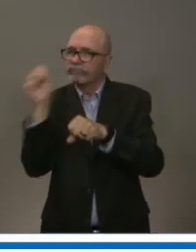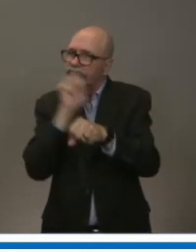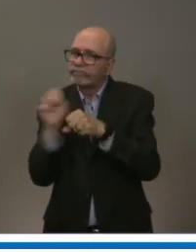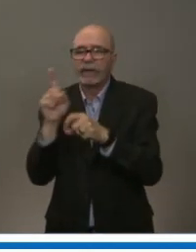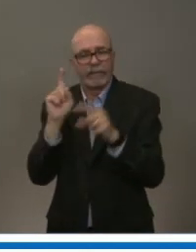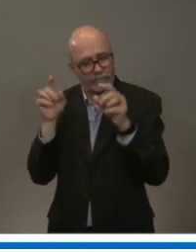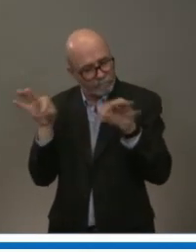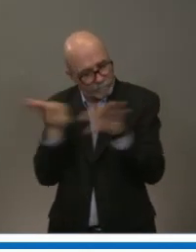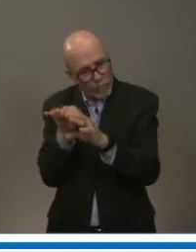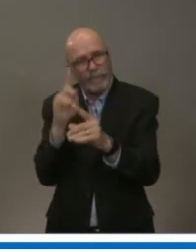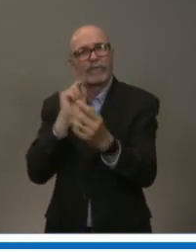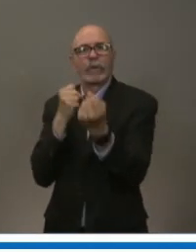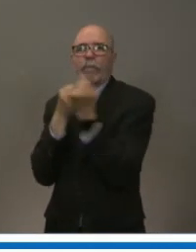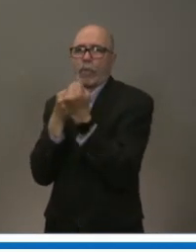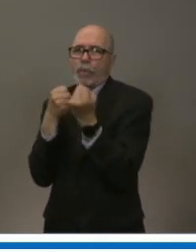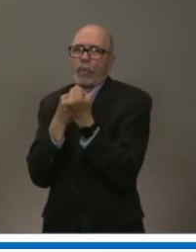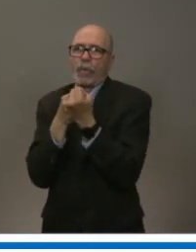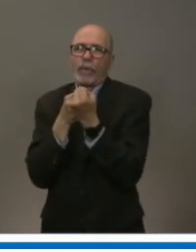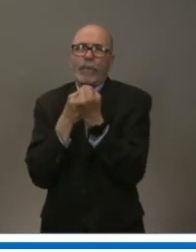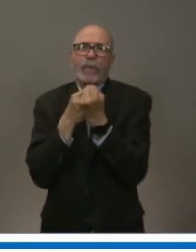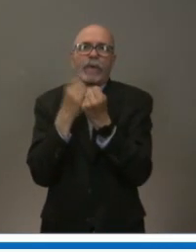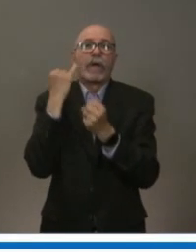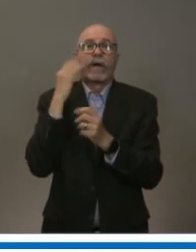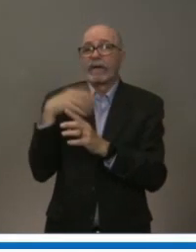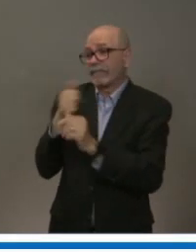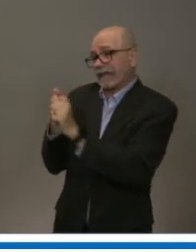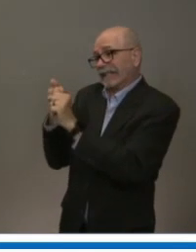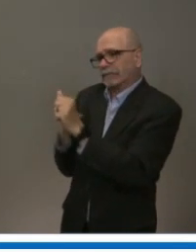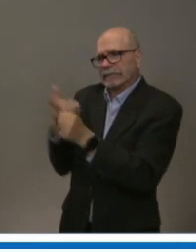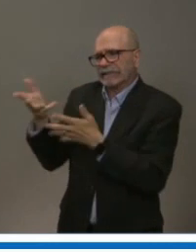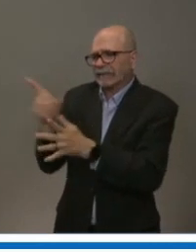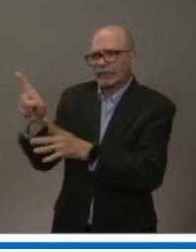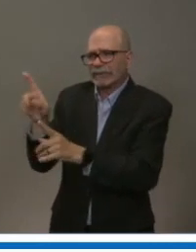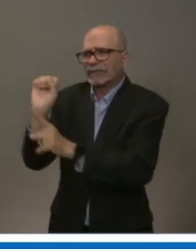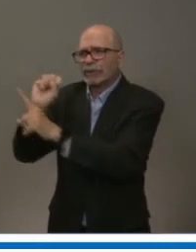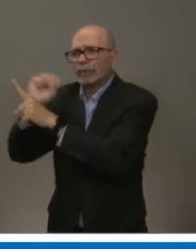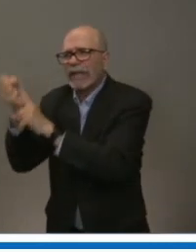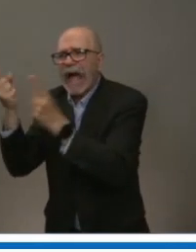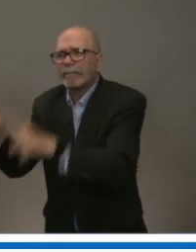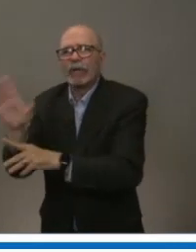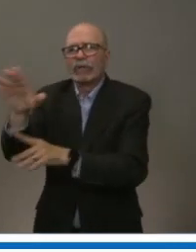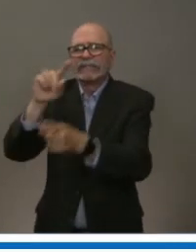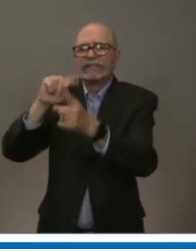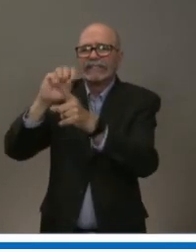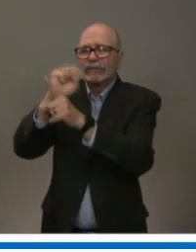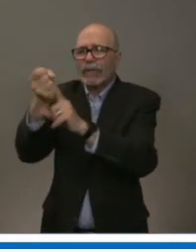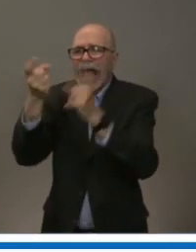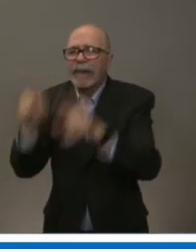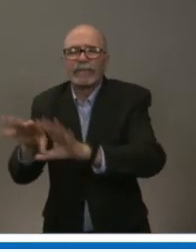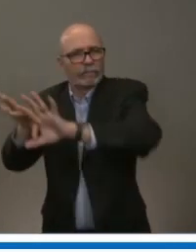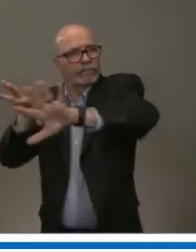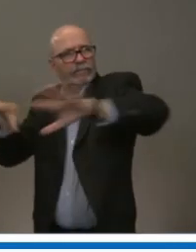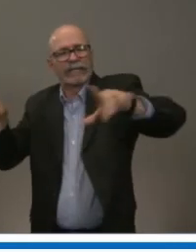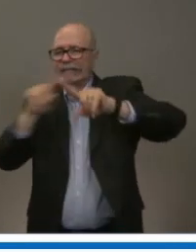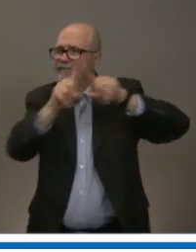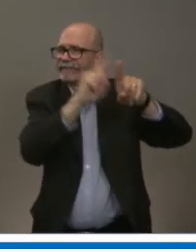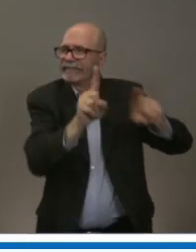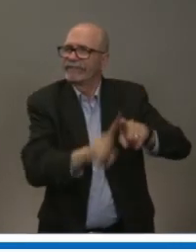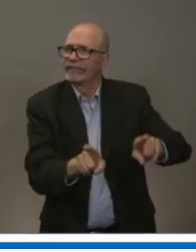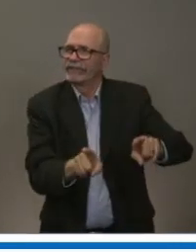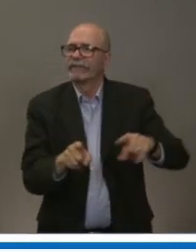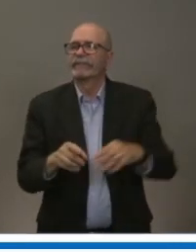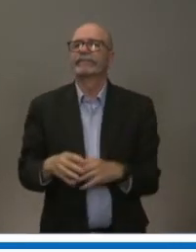on how we address those circumstances. Next, we'll go to CTV's Natasha Pace. Go ahead, Natasha. Hi